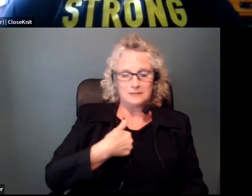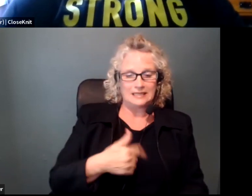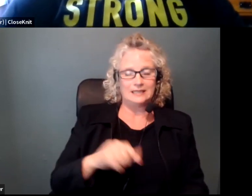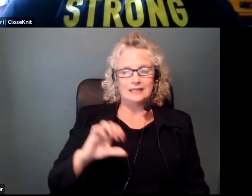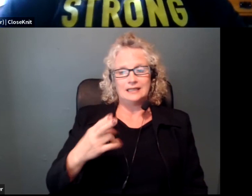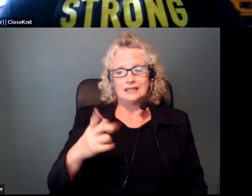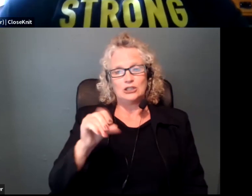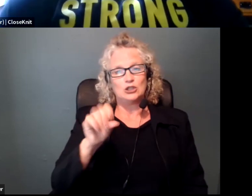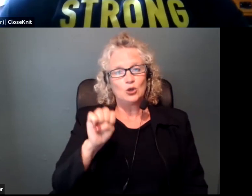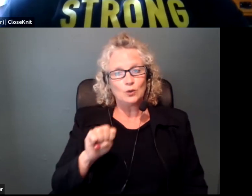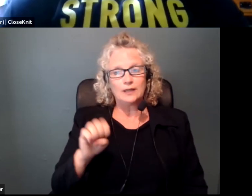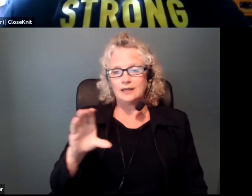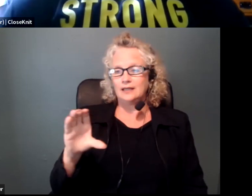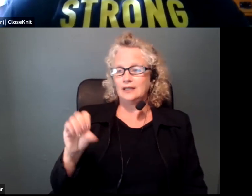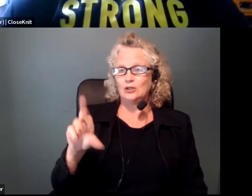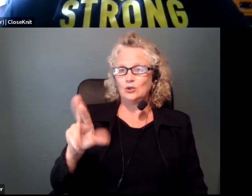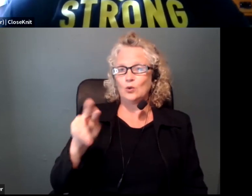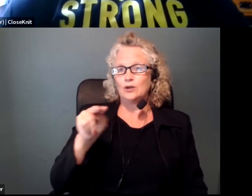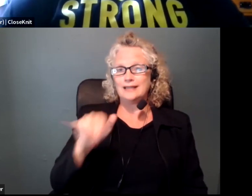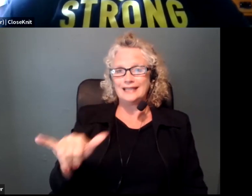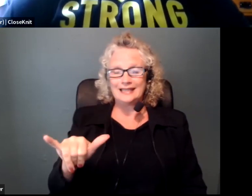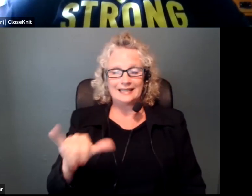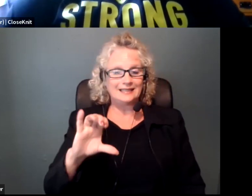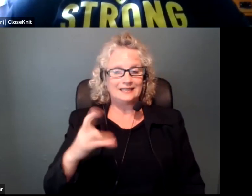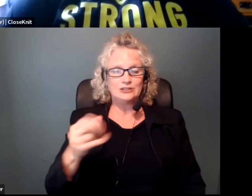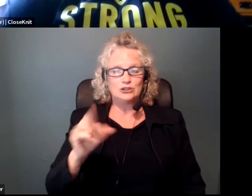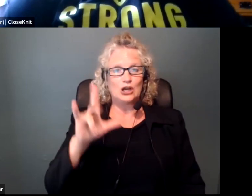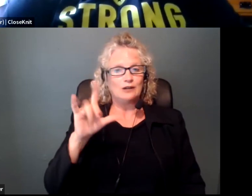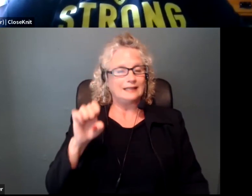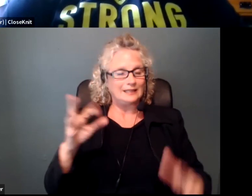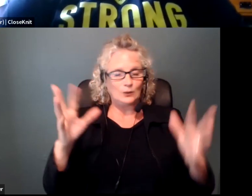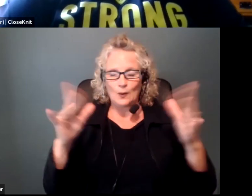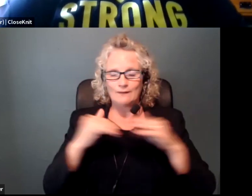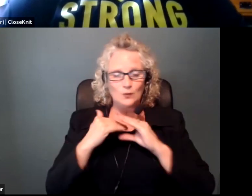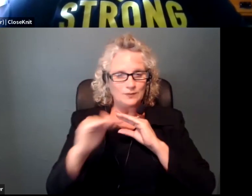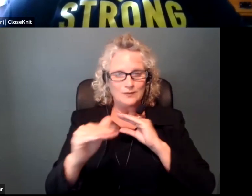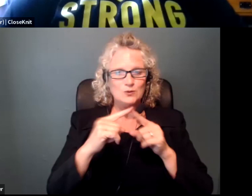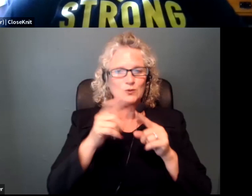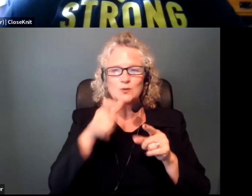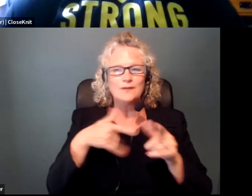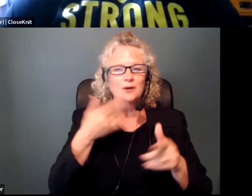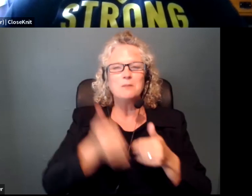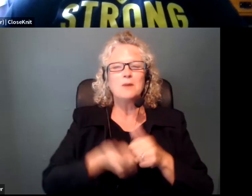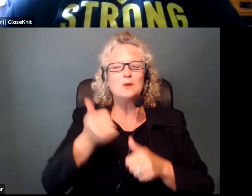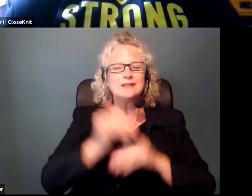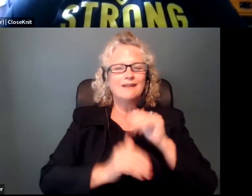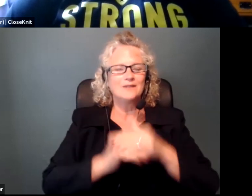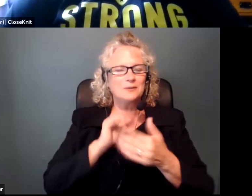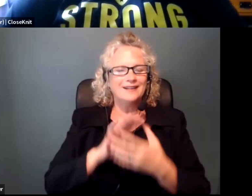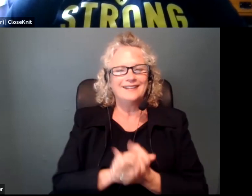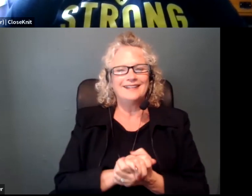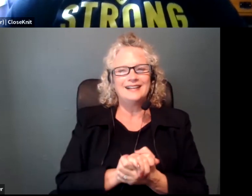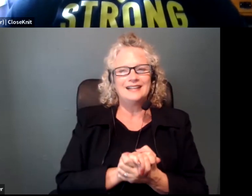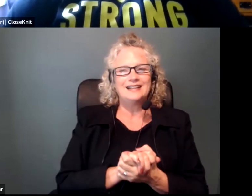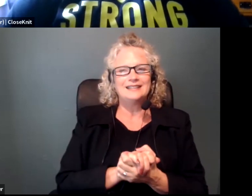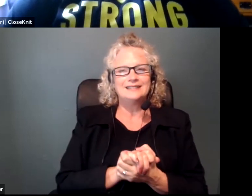or Charlie, or you can post them for everyone to see, whatever you're most comfortable with. And one question that I did have